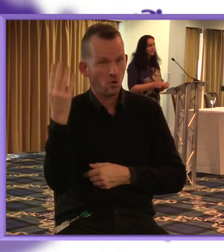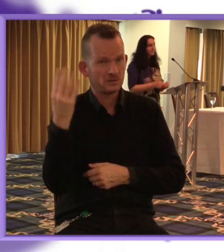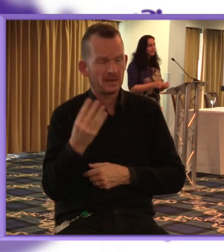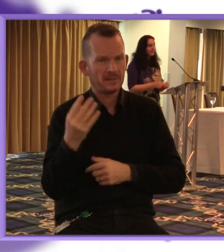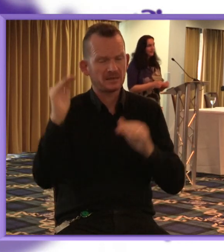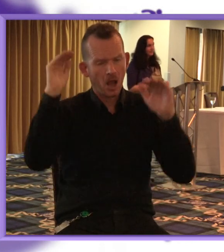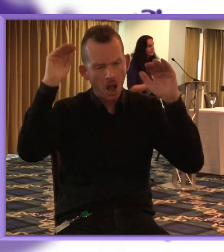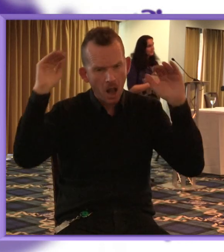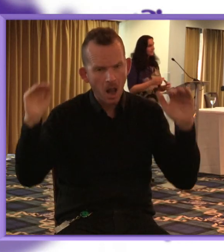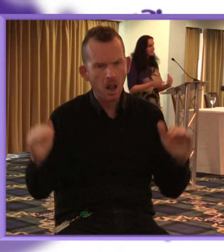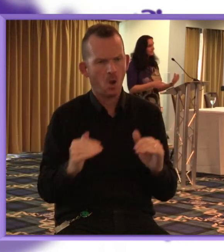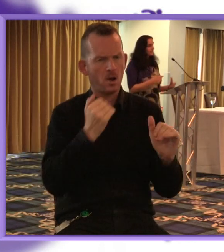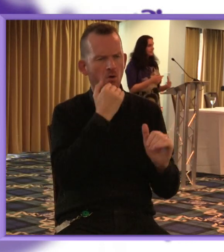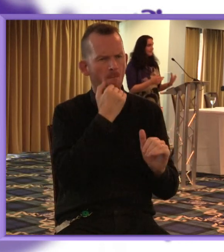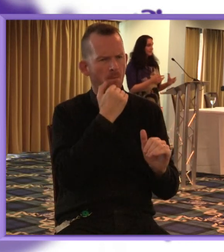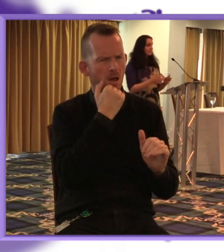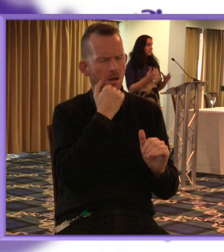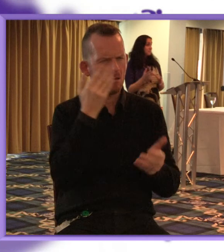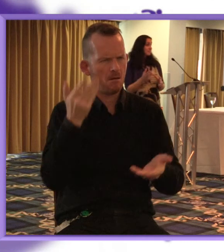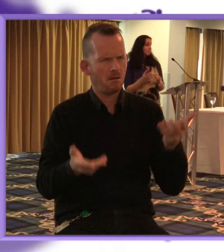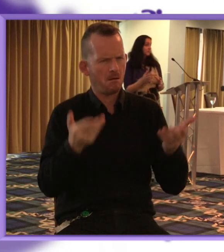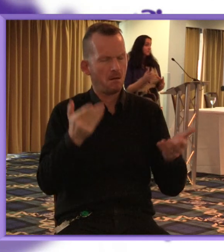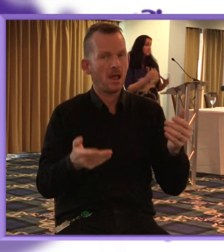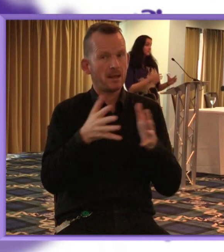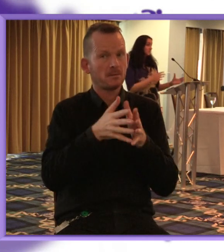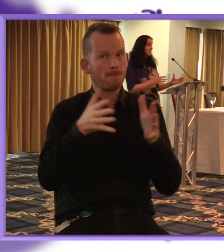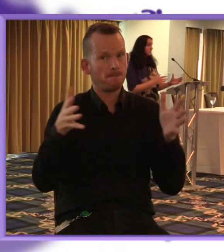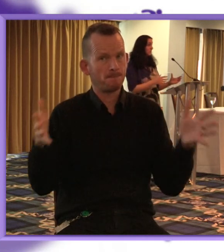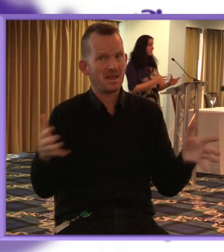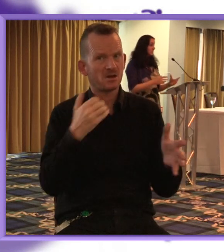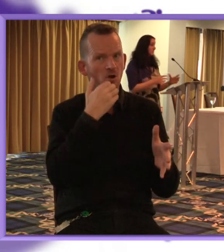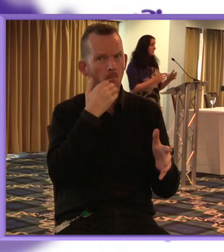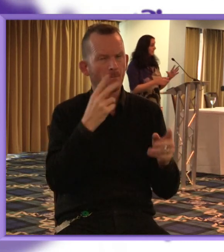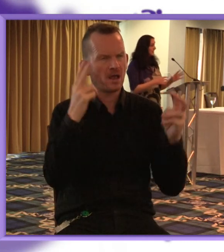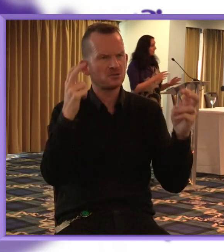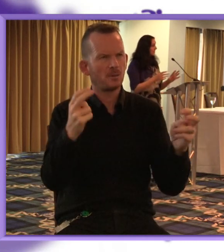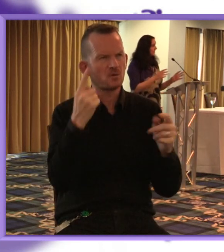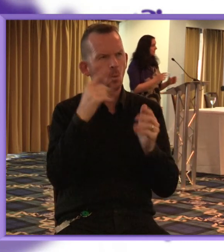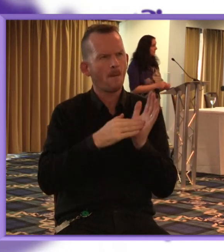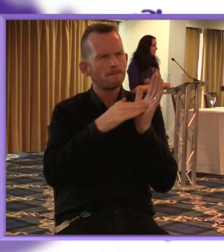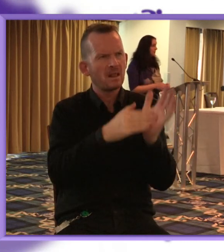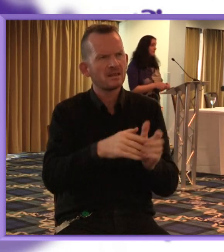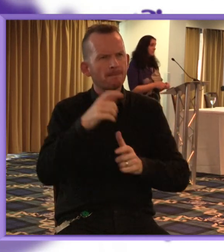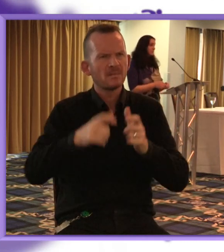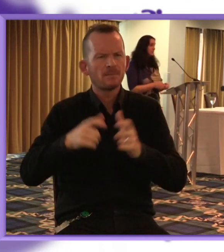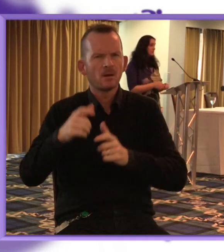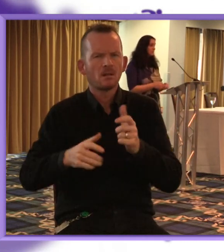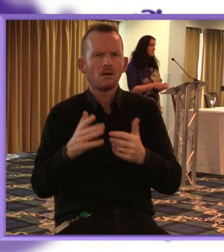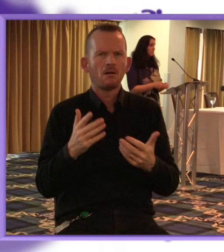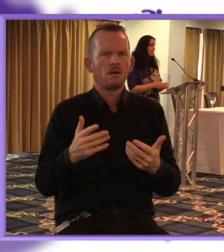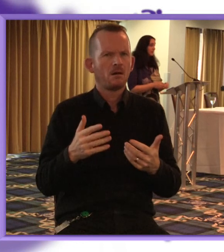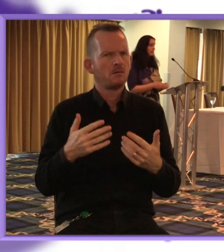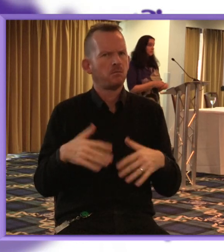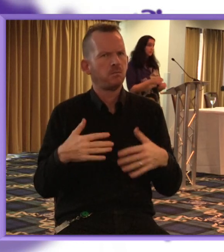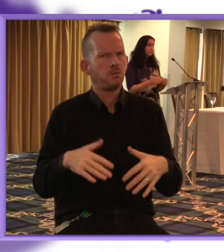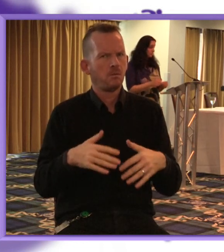lower number. And I think, yes, it's still a very big number, but in terms of 1 million people every 36 hours, it's substantially lower, and it probably shows we've